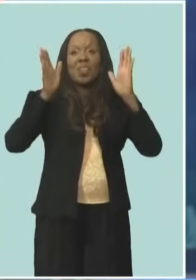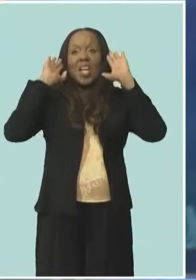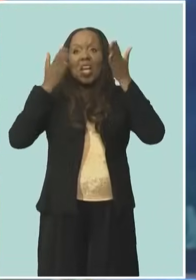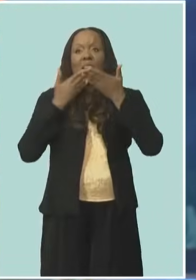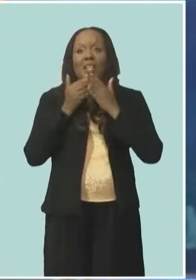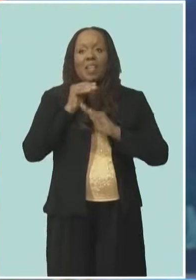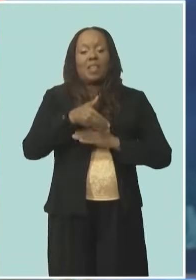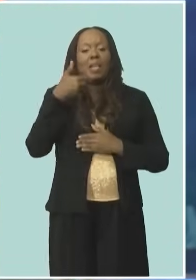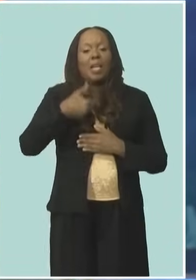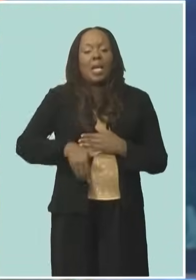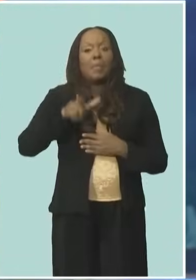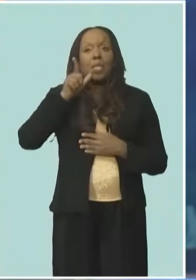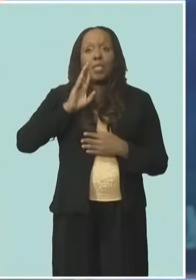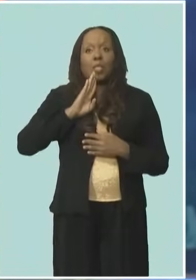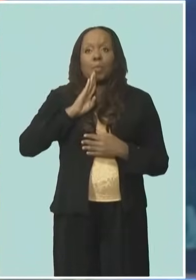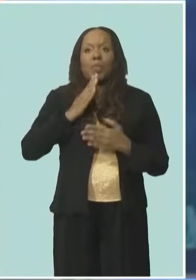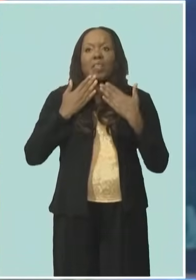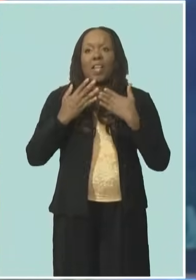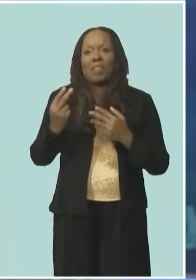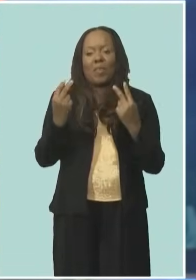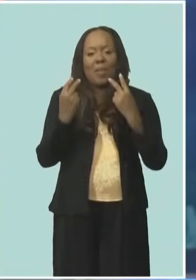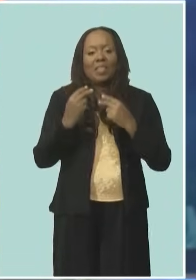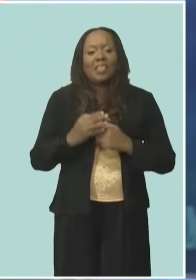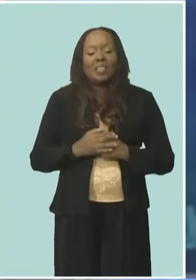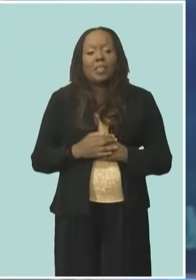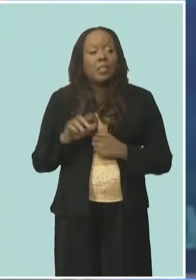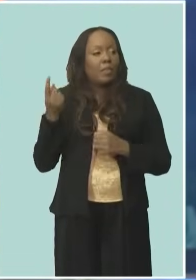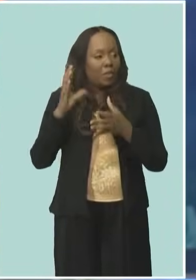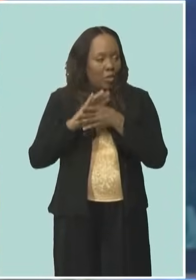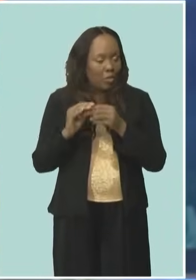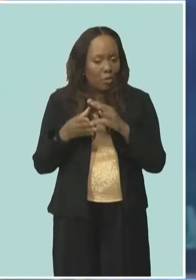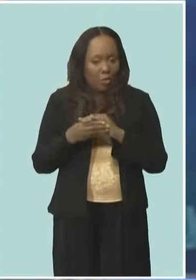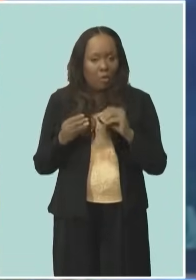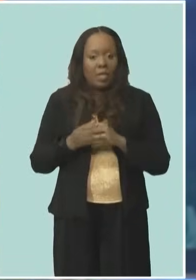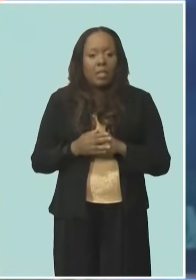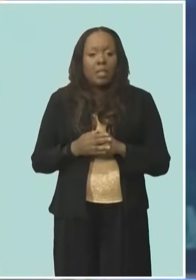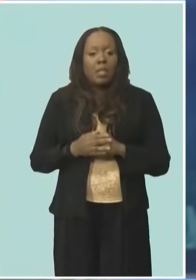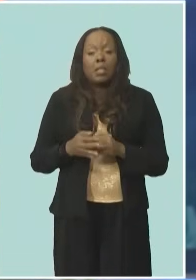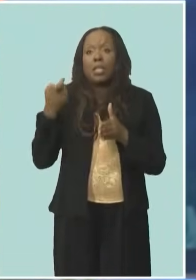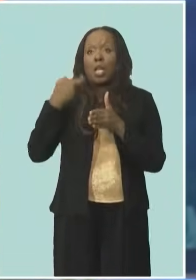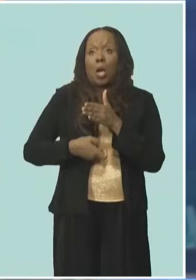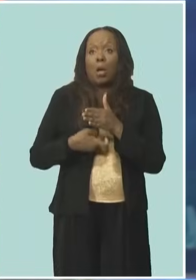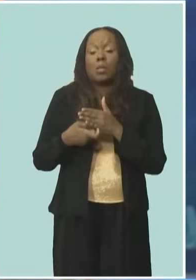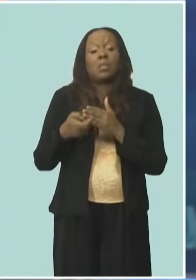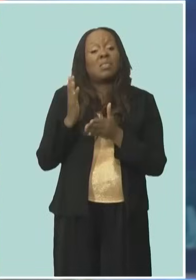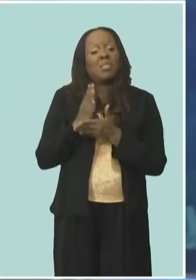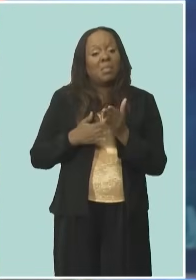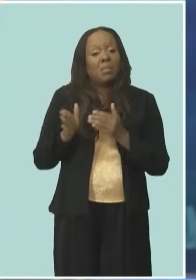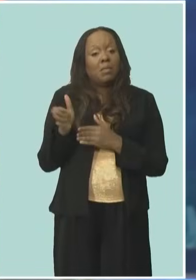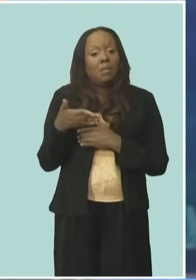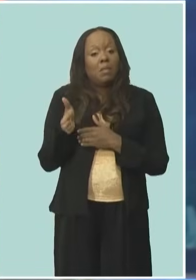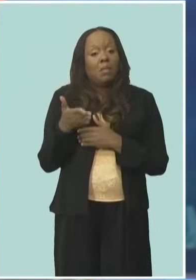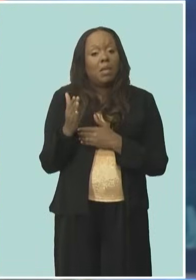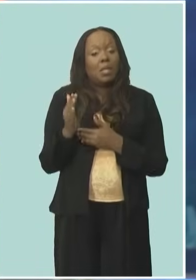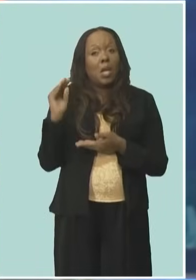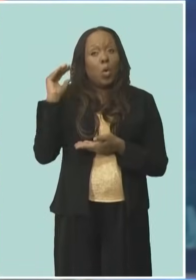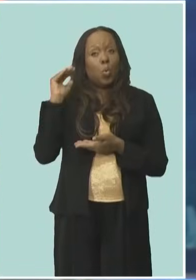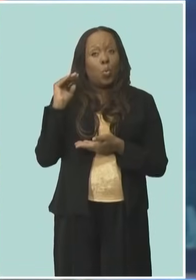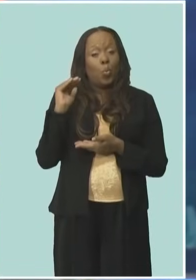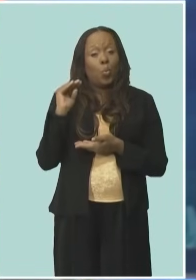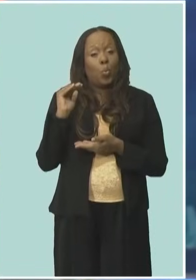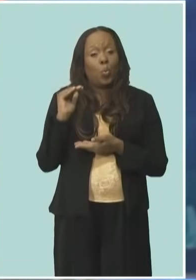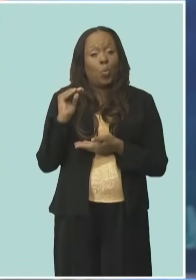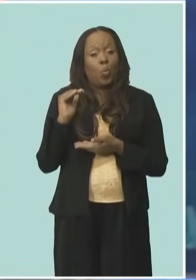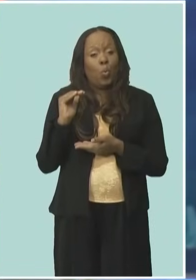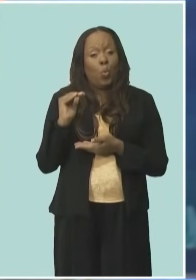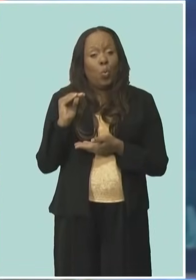Good evening, I'm Lisa Broom. Thank you for tuning in. In our top story tonight, the cost of some species of fish is perhaps the lowest it has been